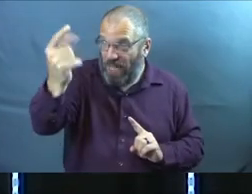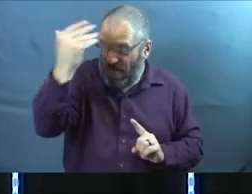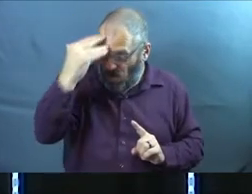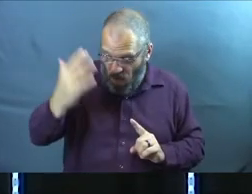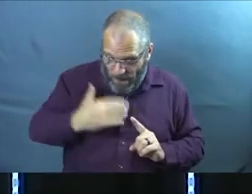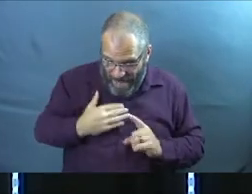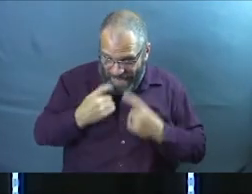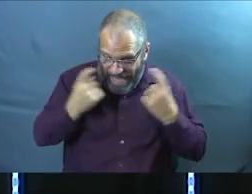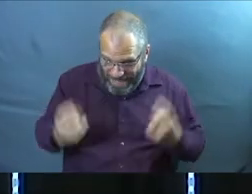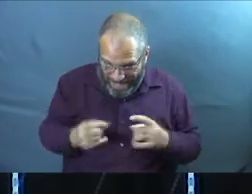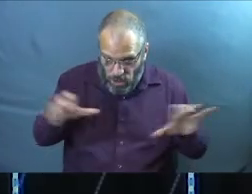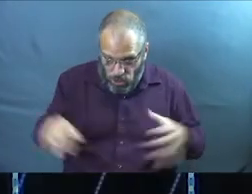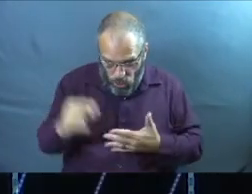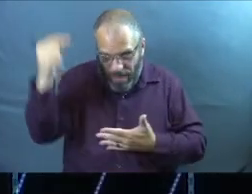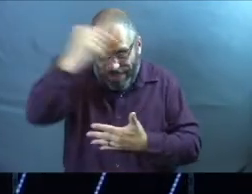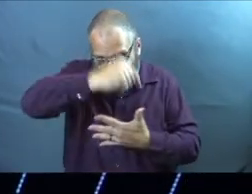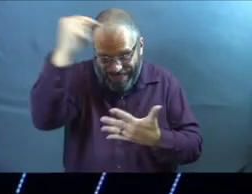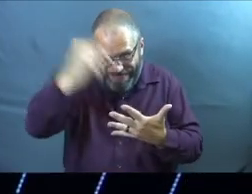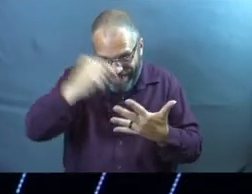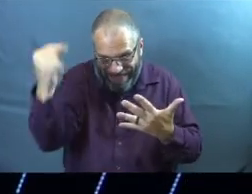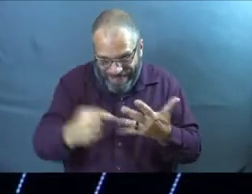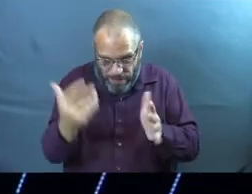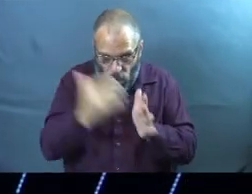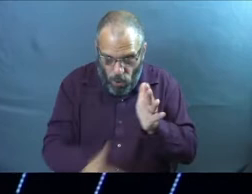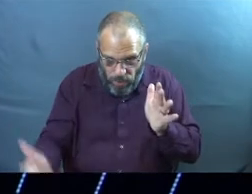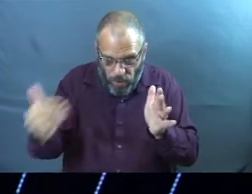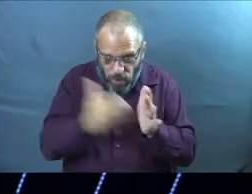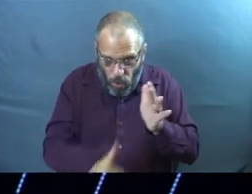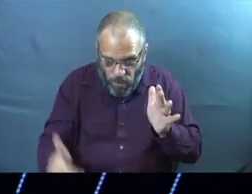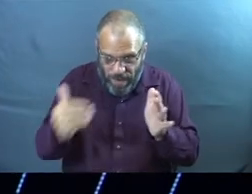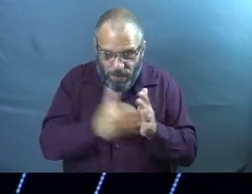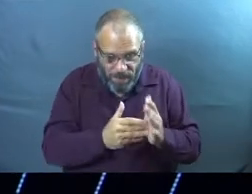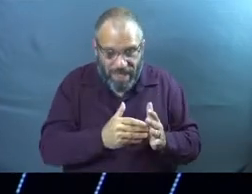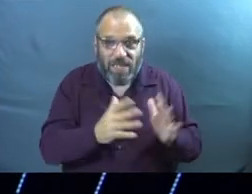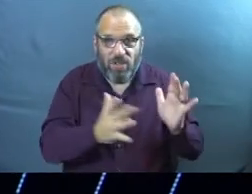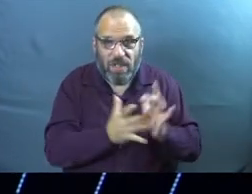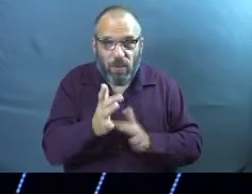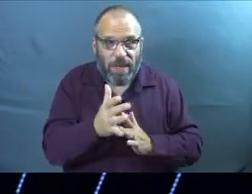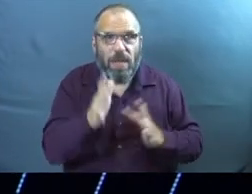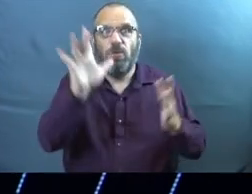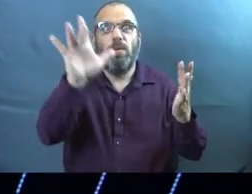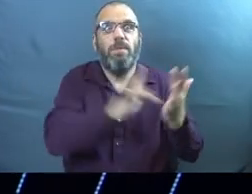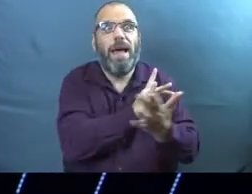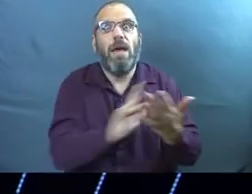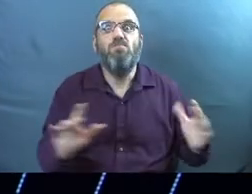times I was going to do this repetitive sin, he would have had to have paid more.